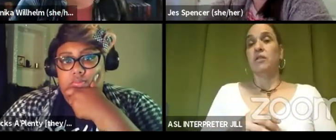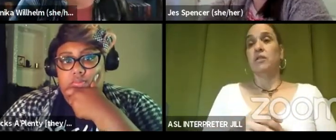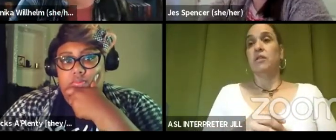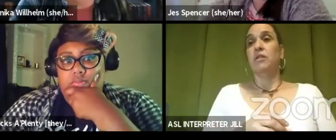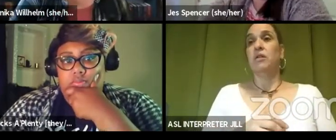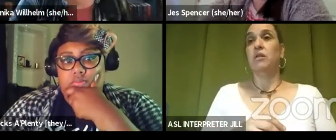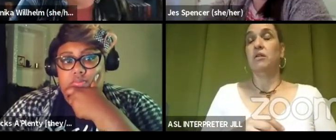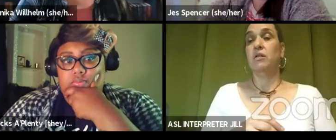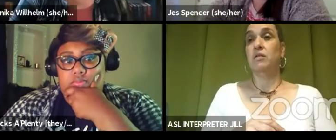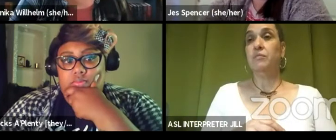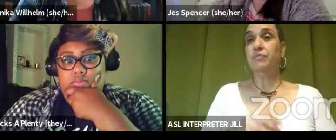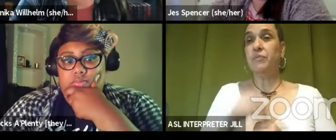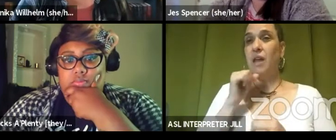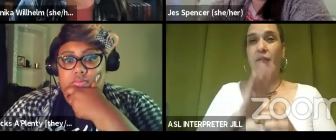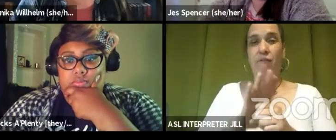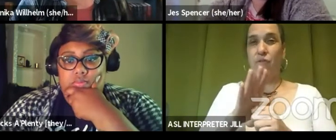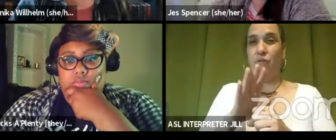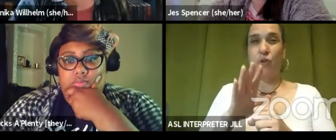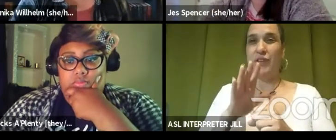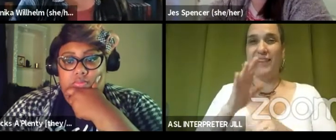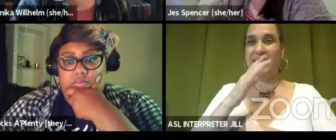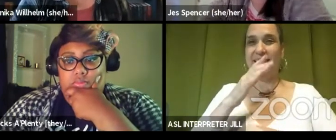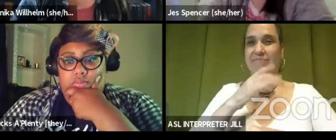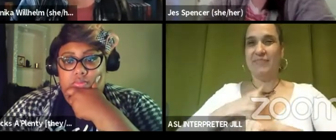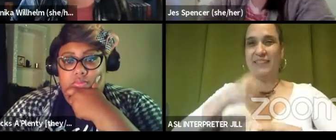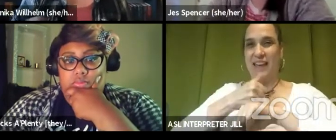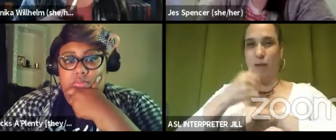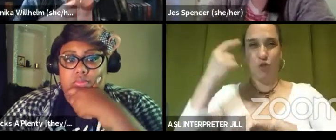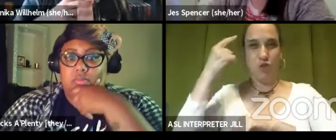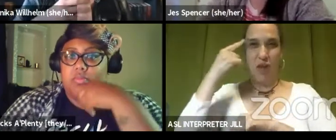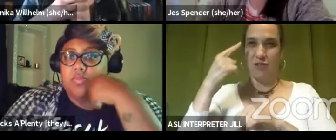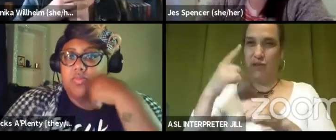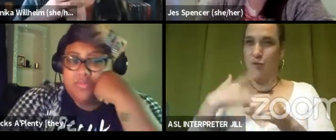This is not a fully formed thought, so feel free to shut me up.